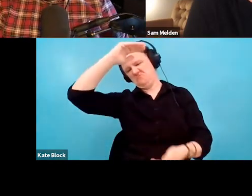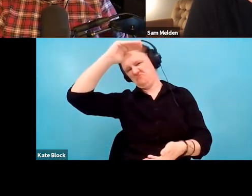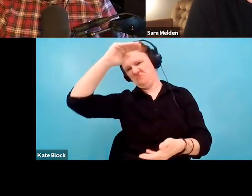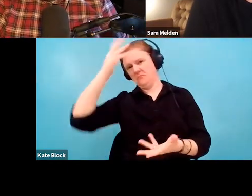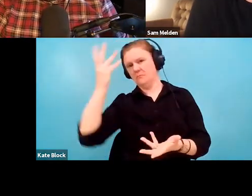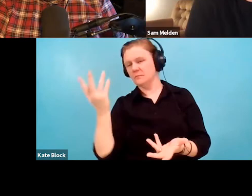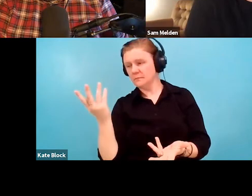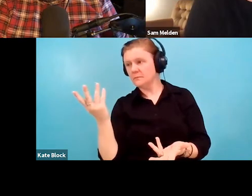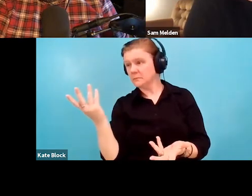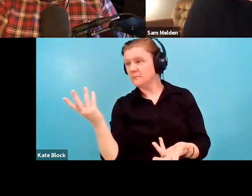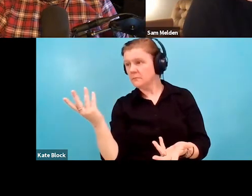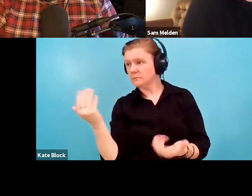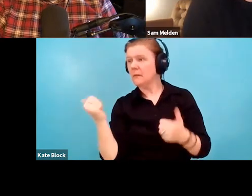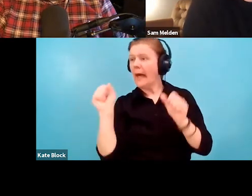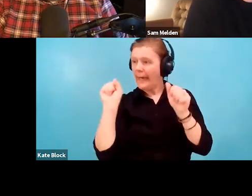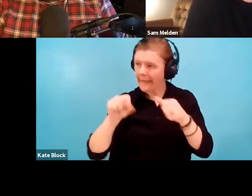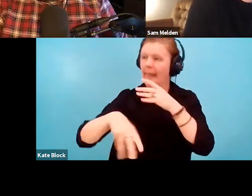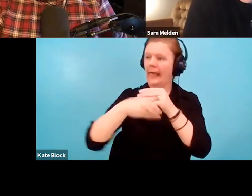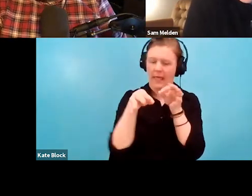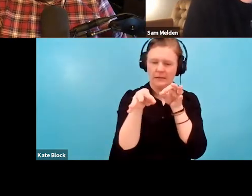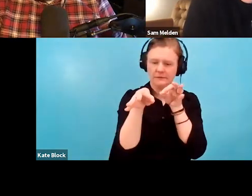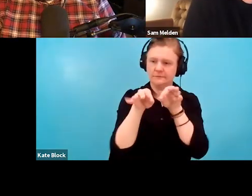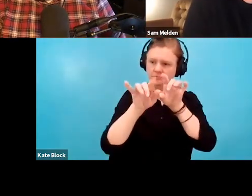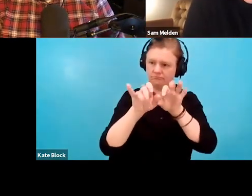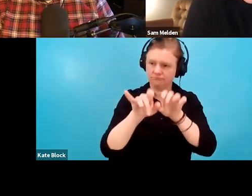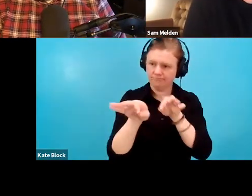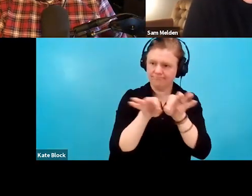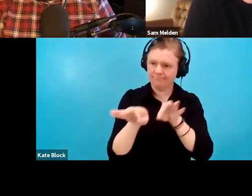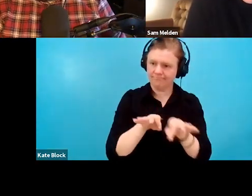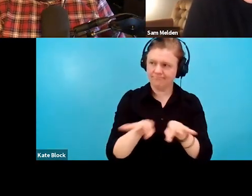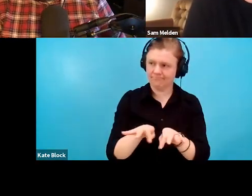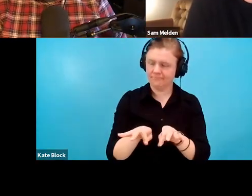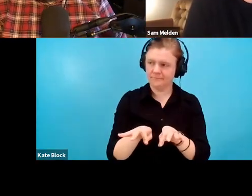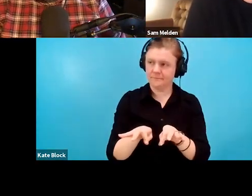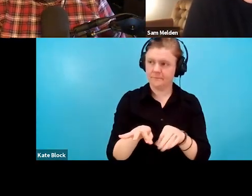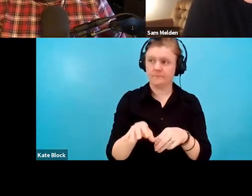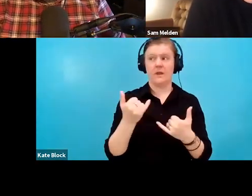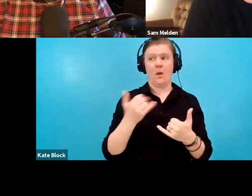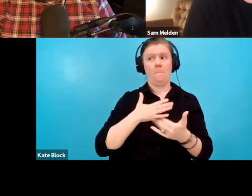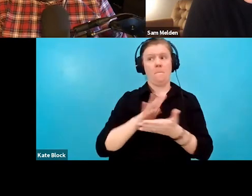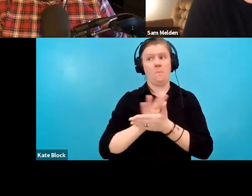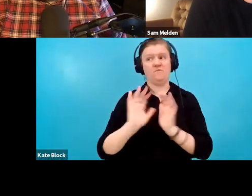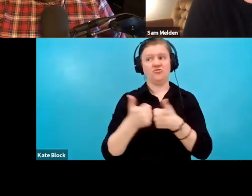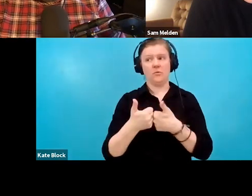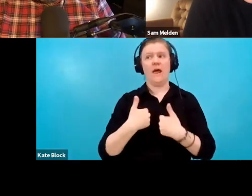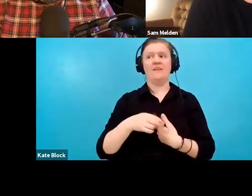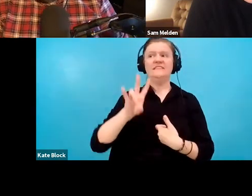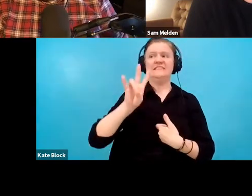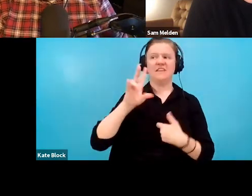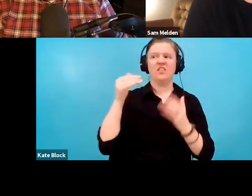So I have one of the problems in working on this film, I have 7,000 Polaroid images,